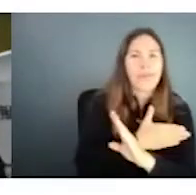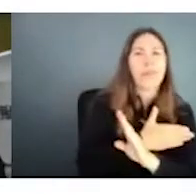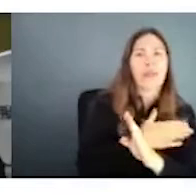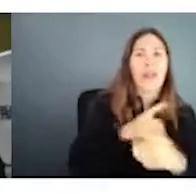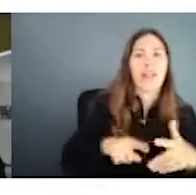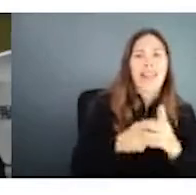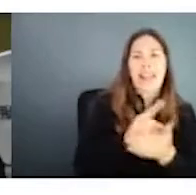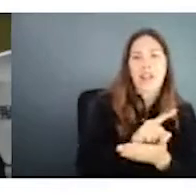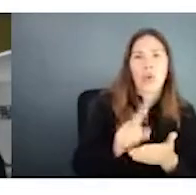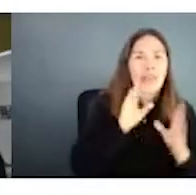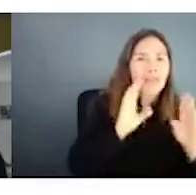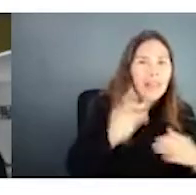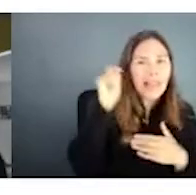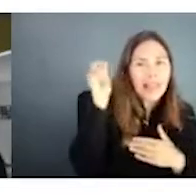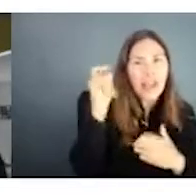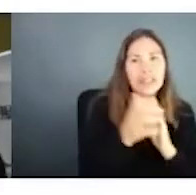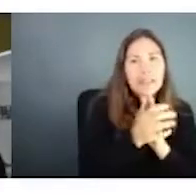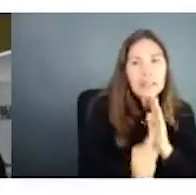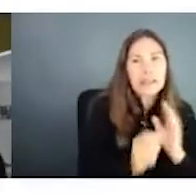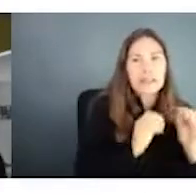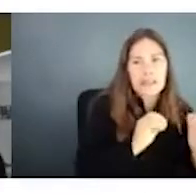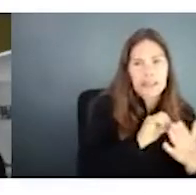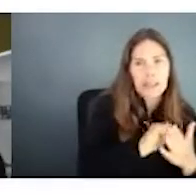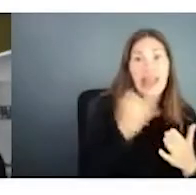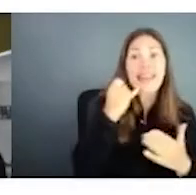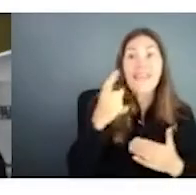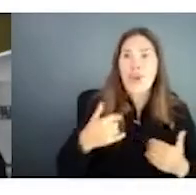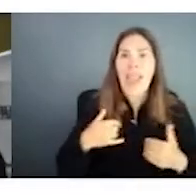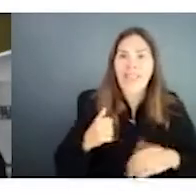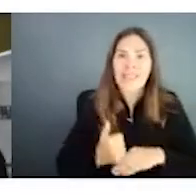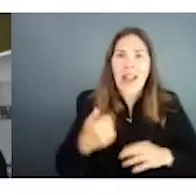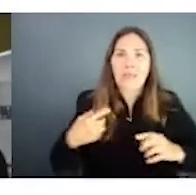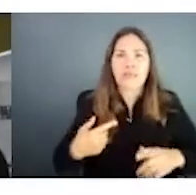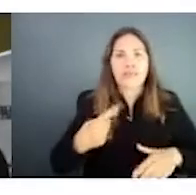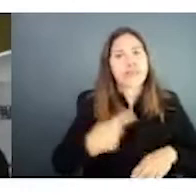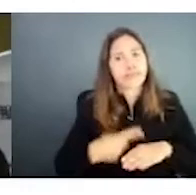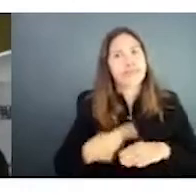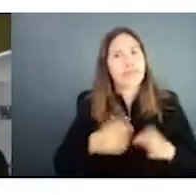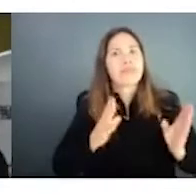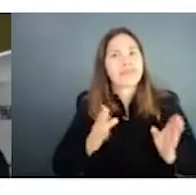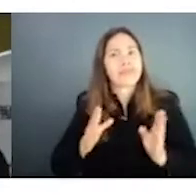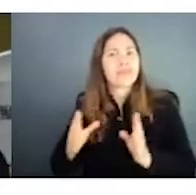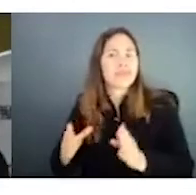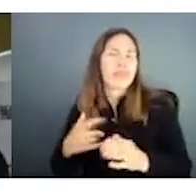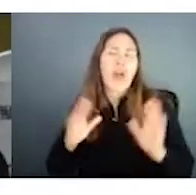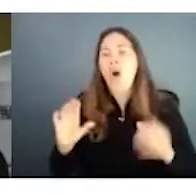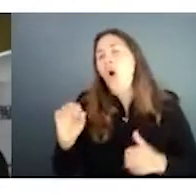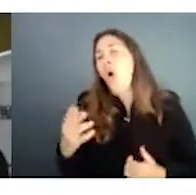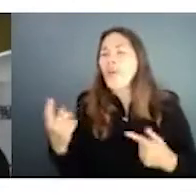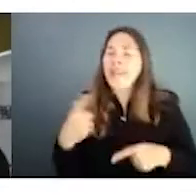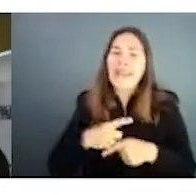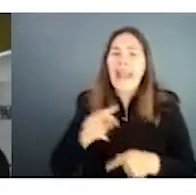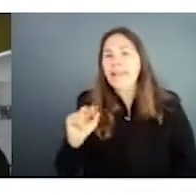those theories and skills. And if you find a rhythm, I just found that every Monday I'd hear them be like, "Oh, today's notes day,"